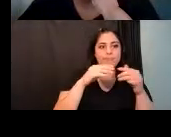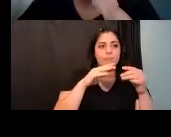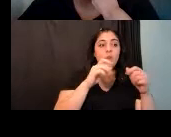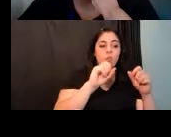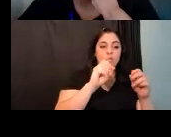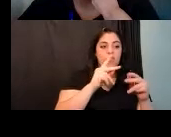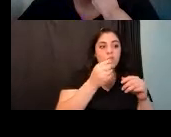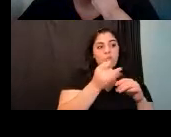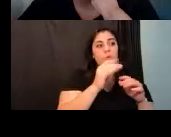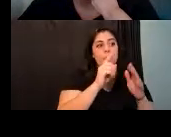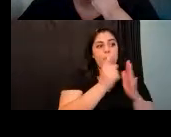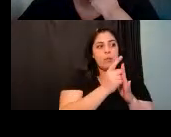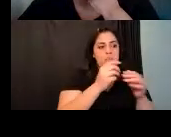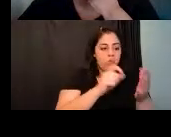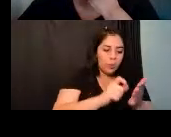write.